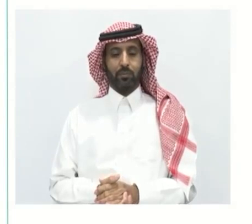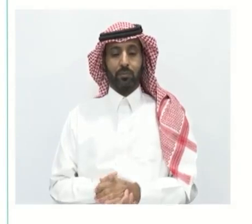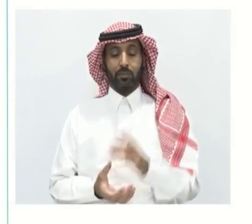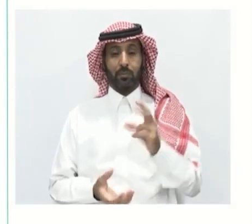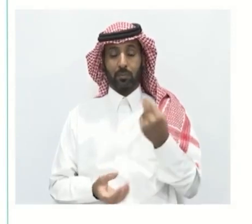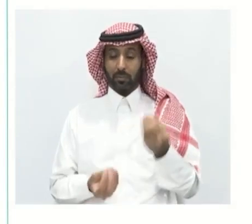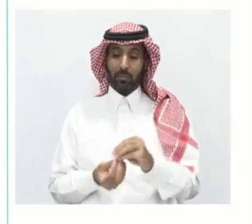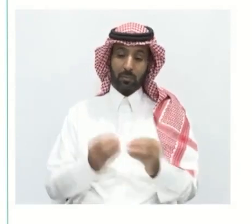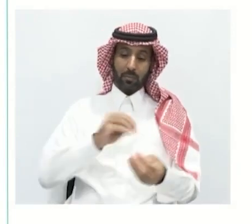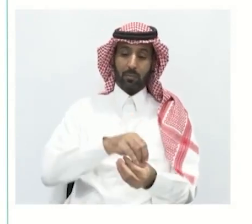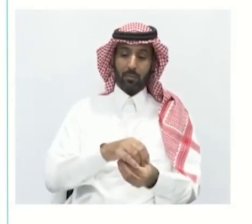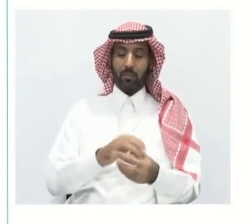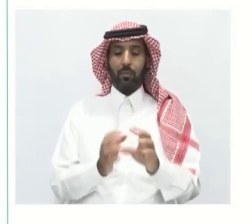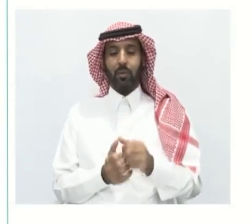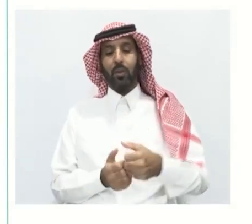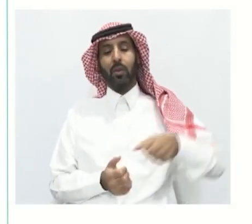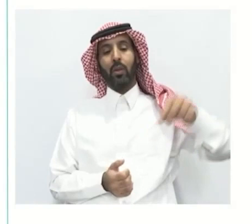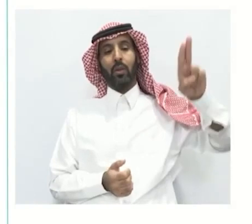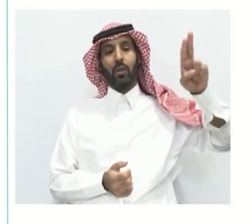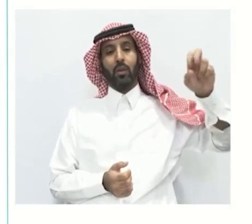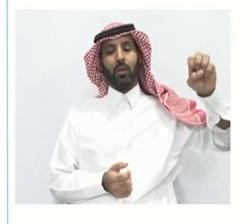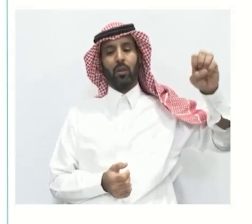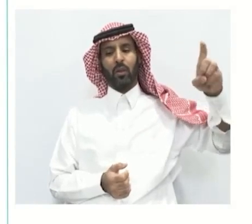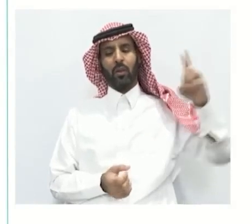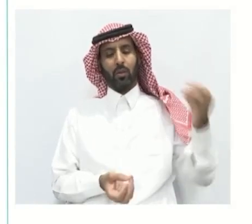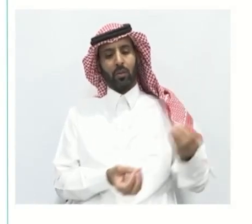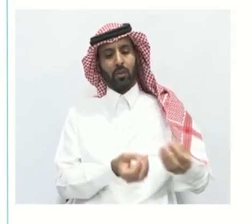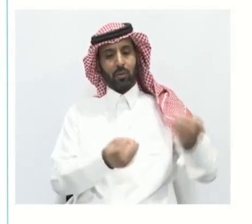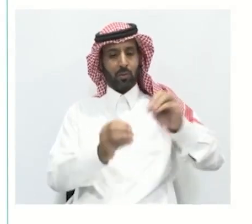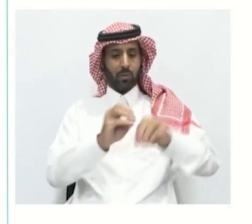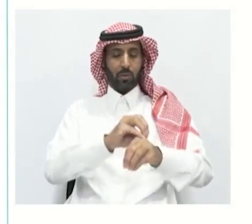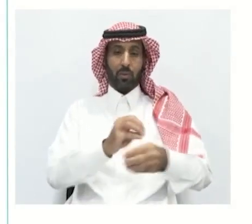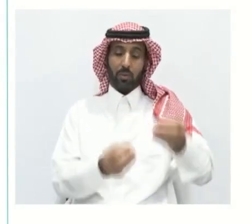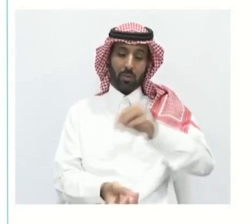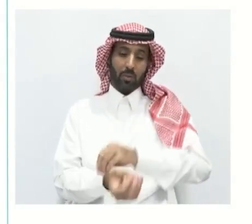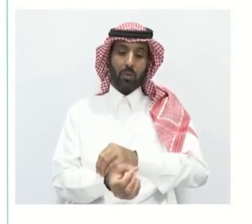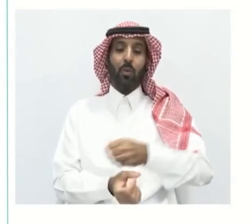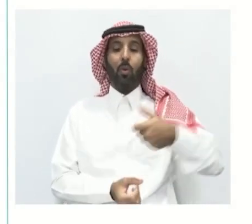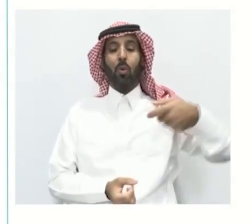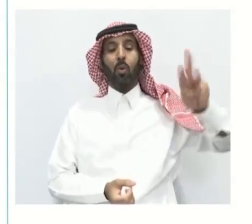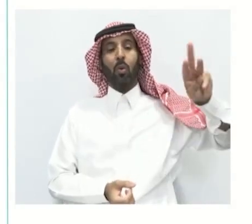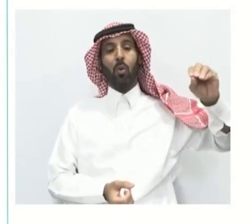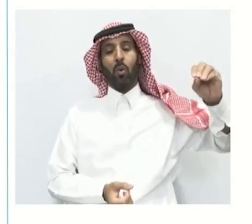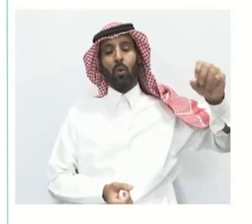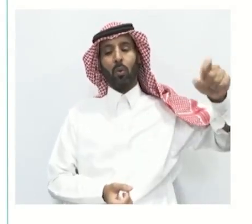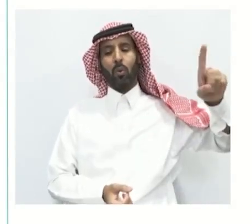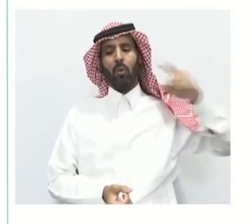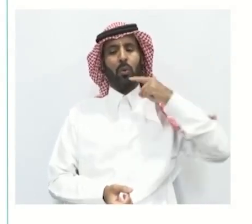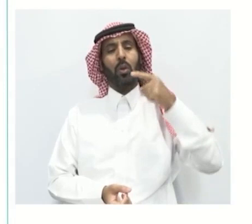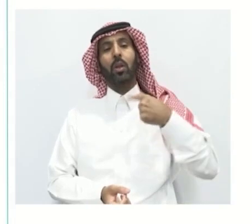would. As the example before, we can change them. When we talk about past